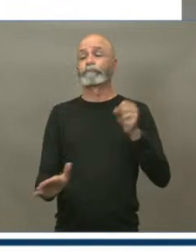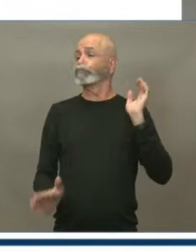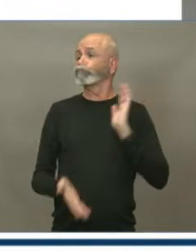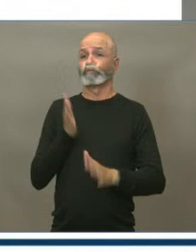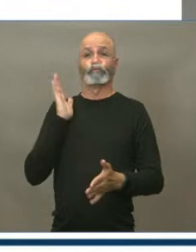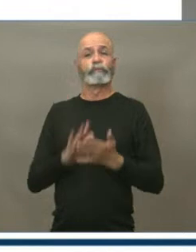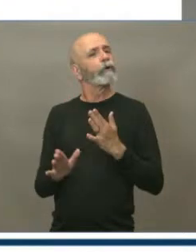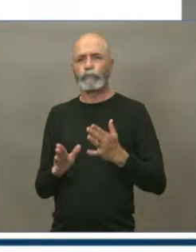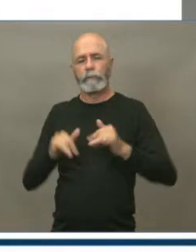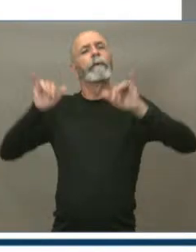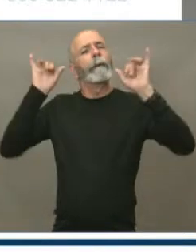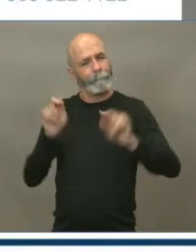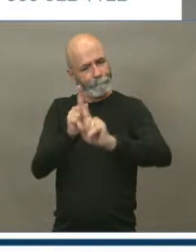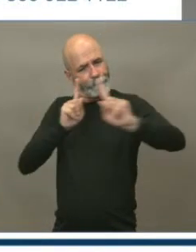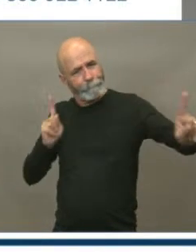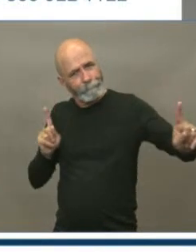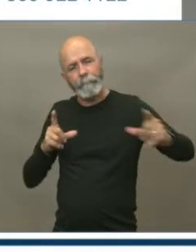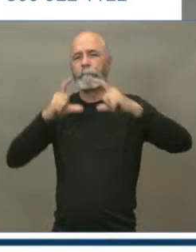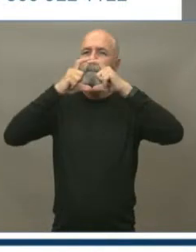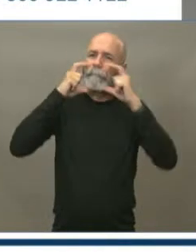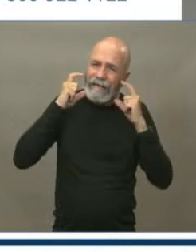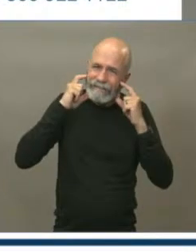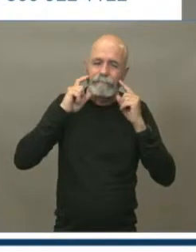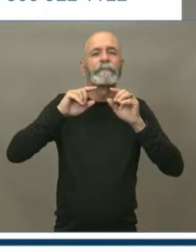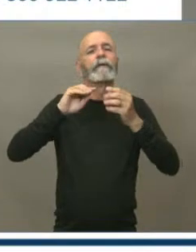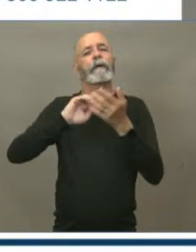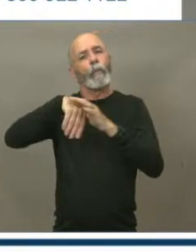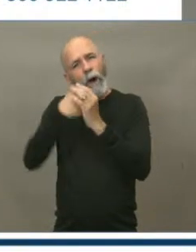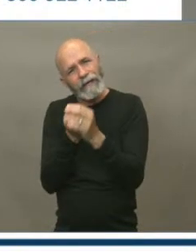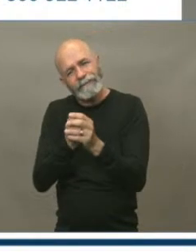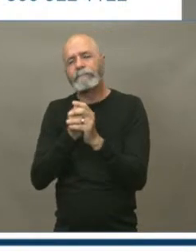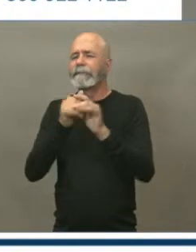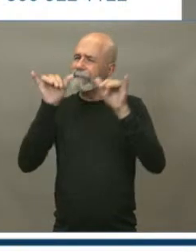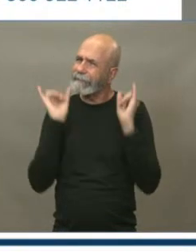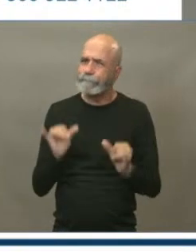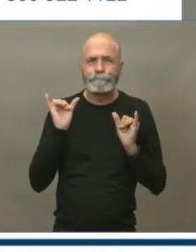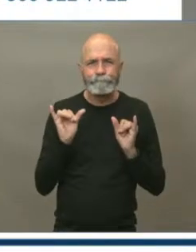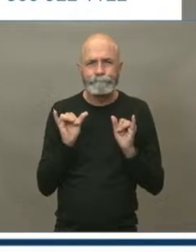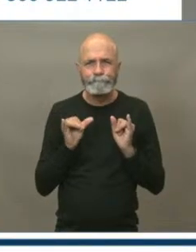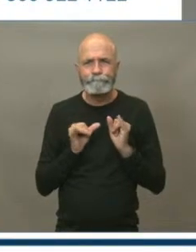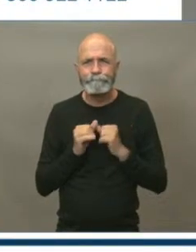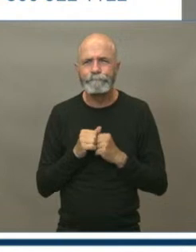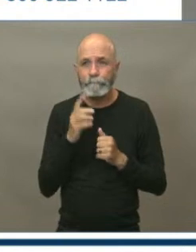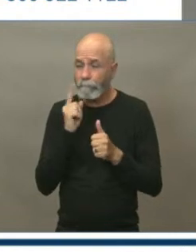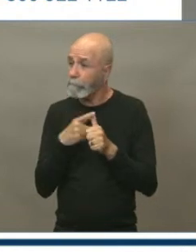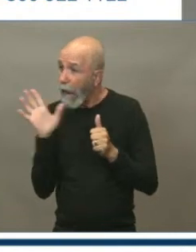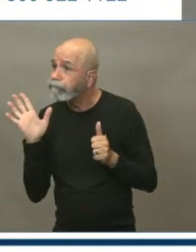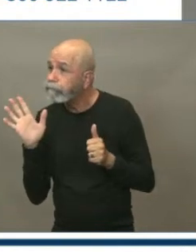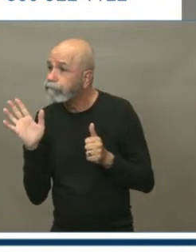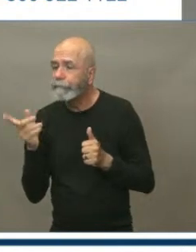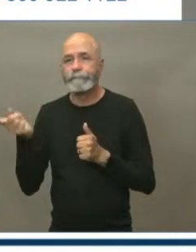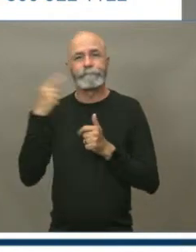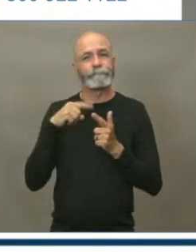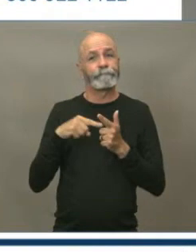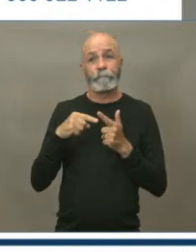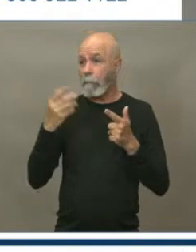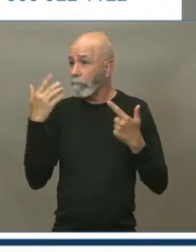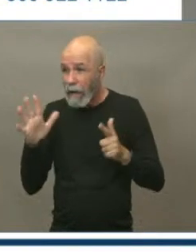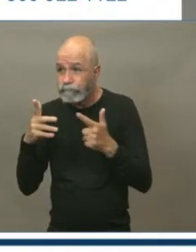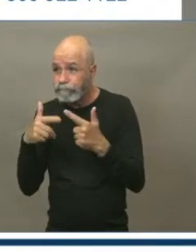right now. Whether you've received 1 or both doses or are waiting for your first dose, you still have to be